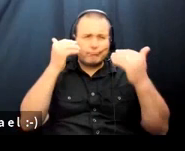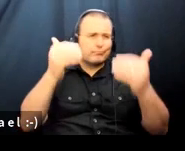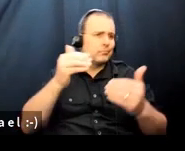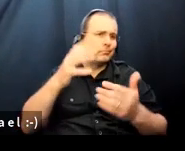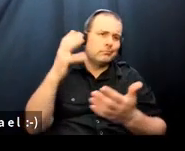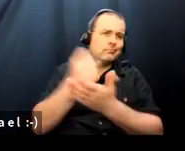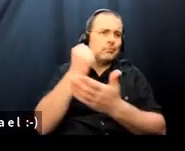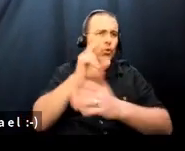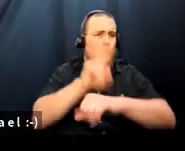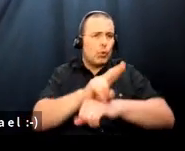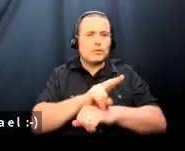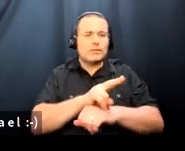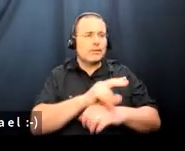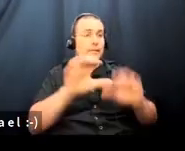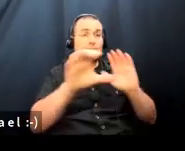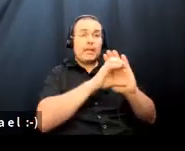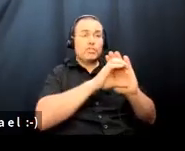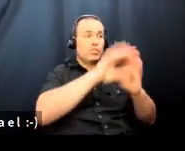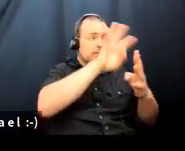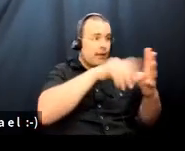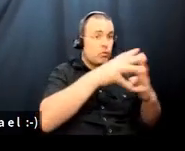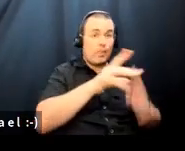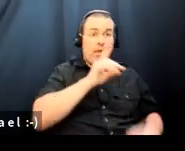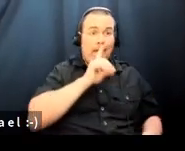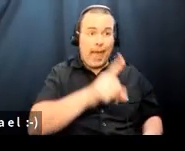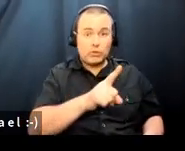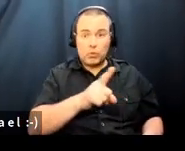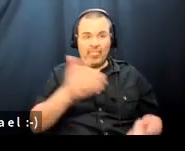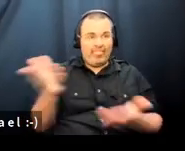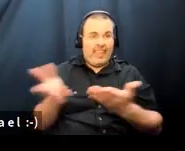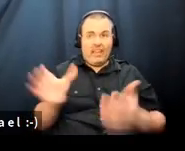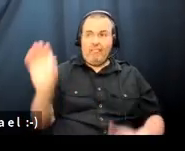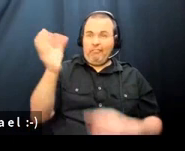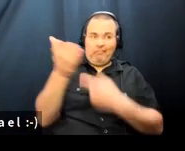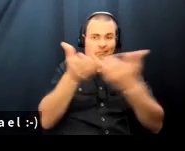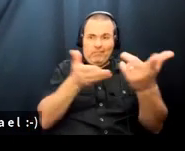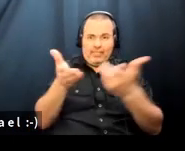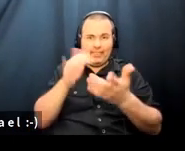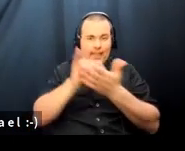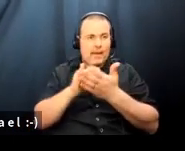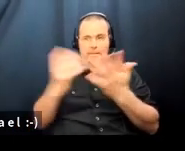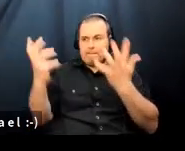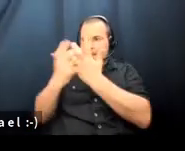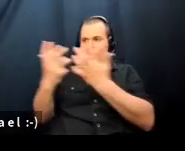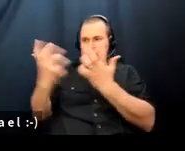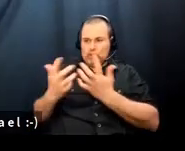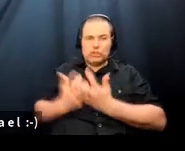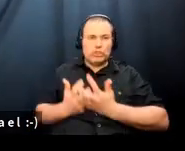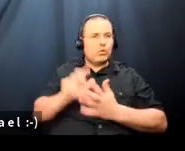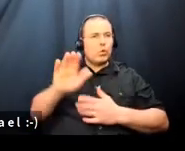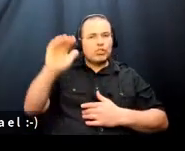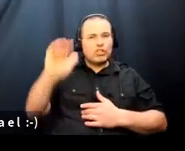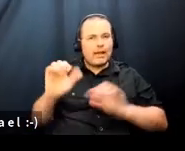the actual item, use pictures of things that you match up so that your child can